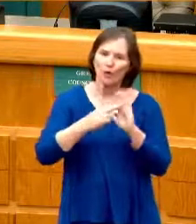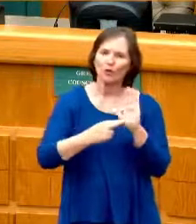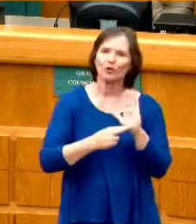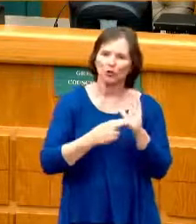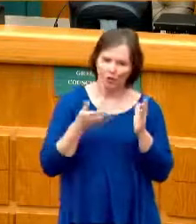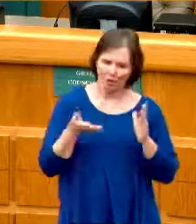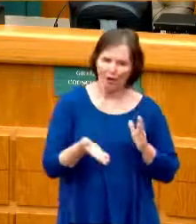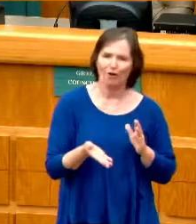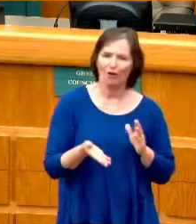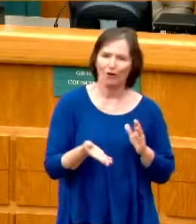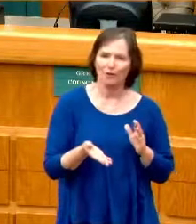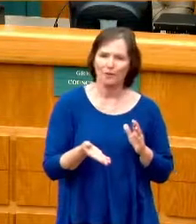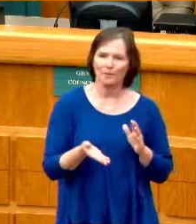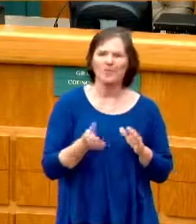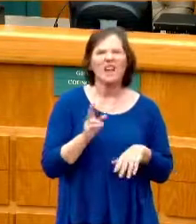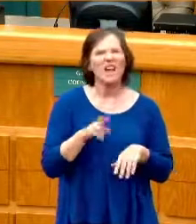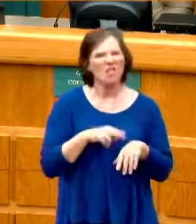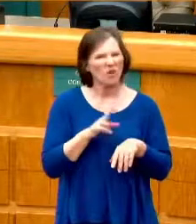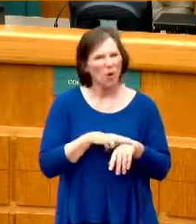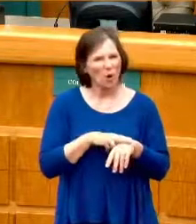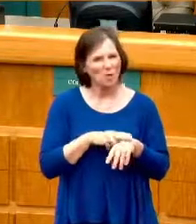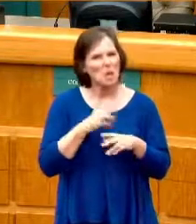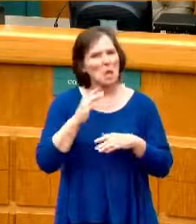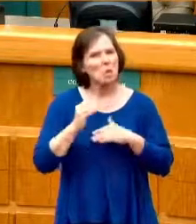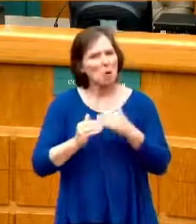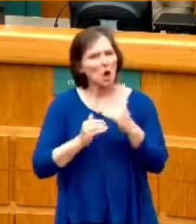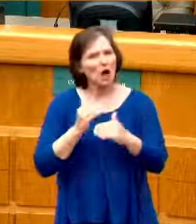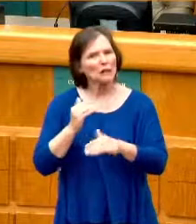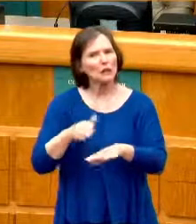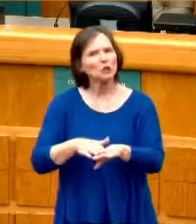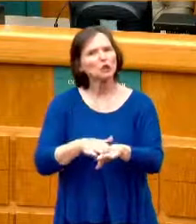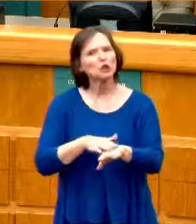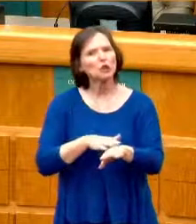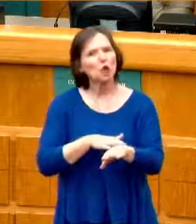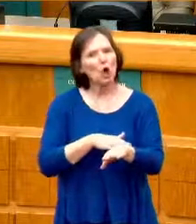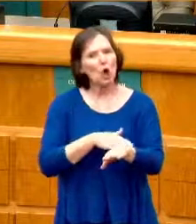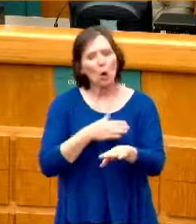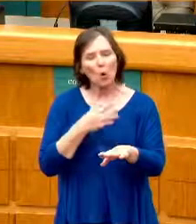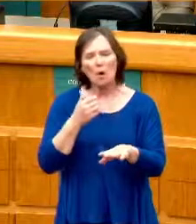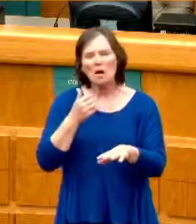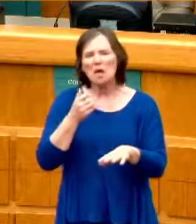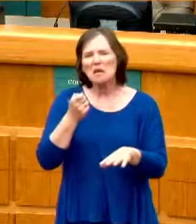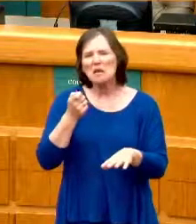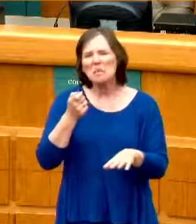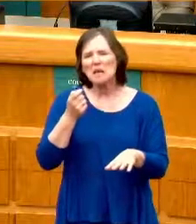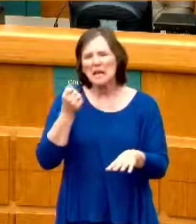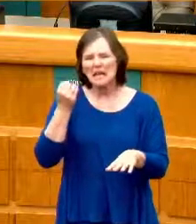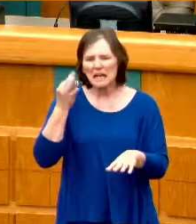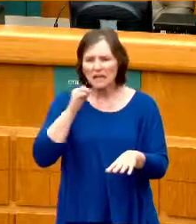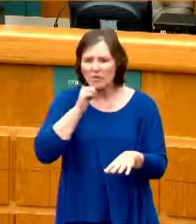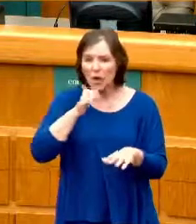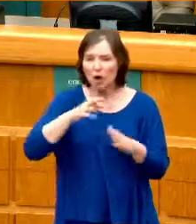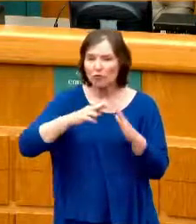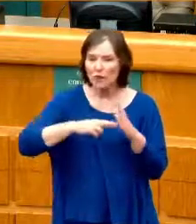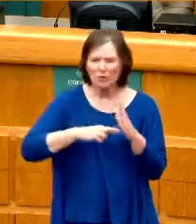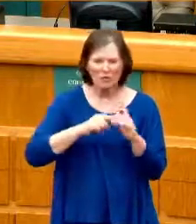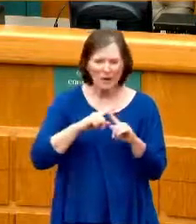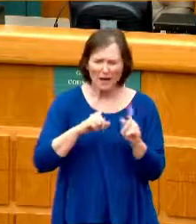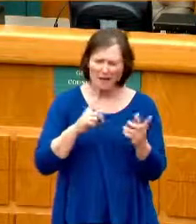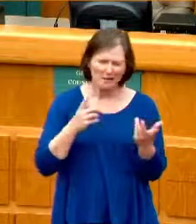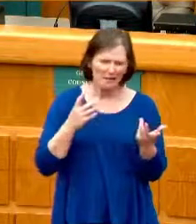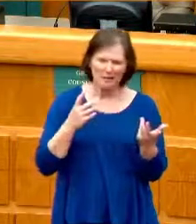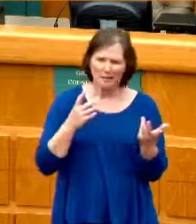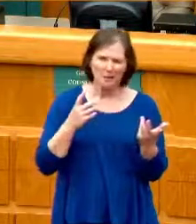site. Of course, it's going to be a slower process than if you already pre-registered before you came. That's going to be a real quick, less than 1